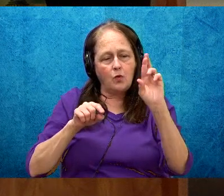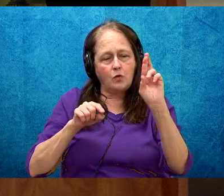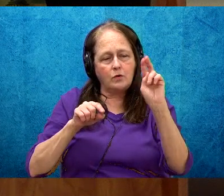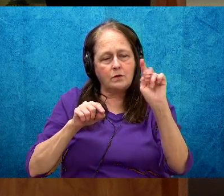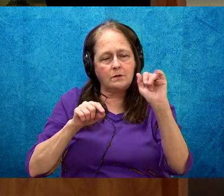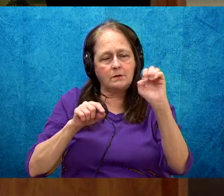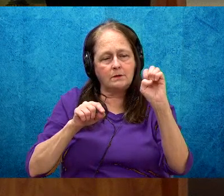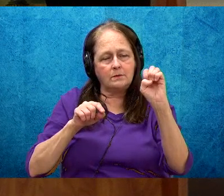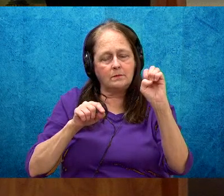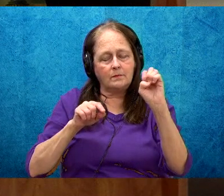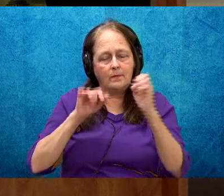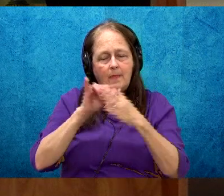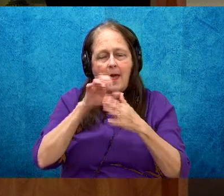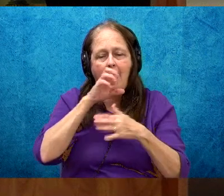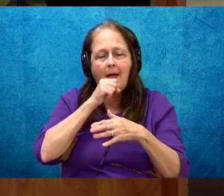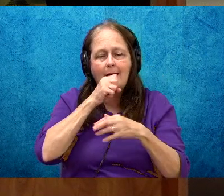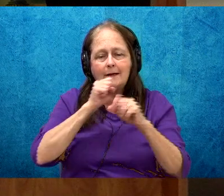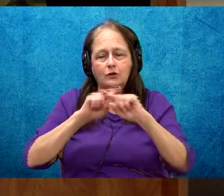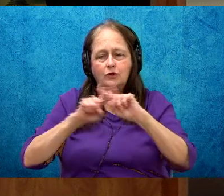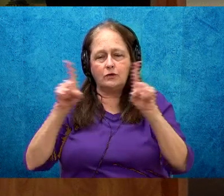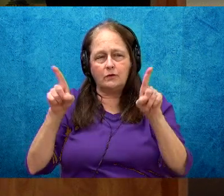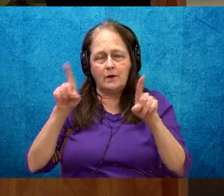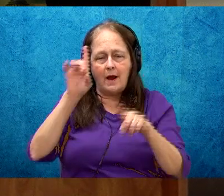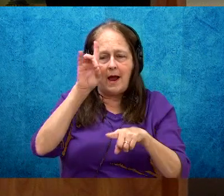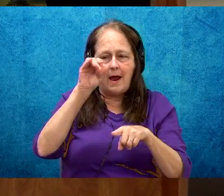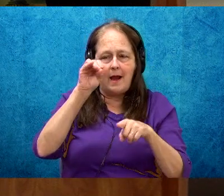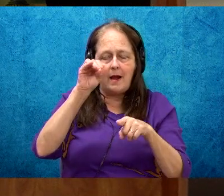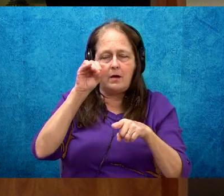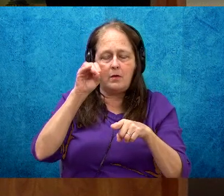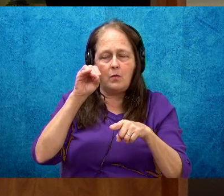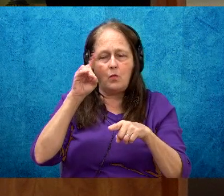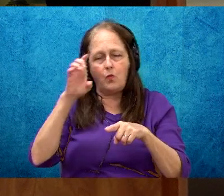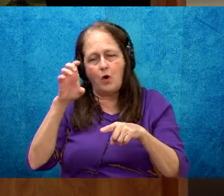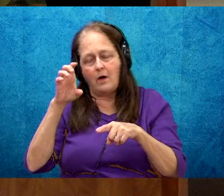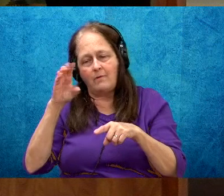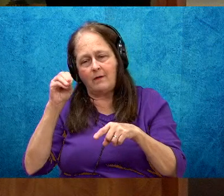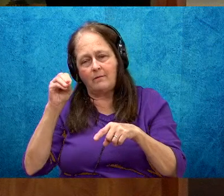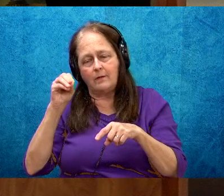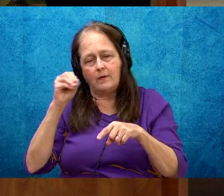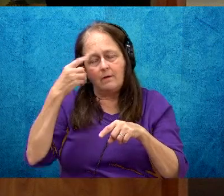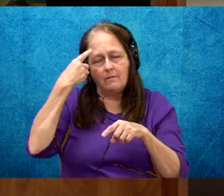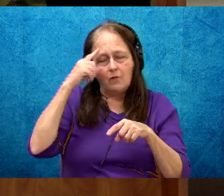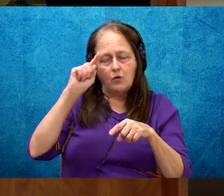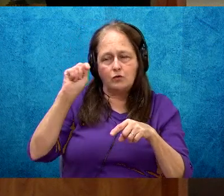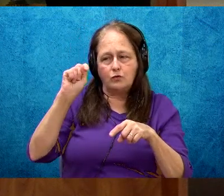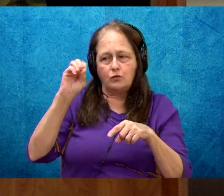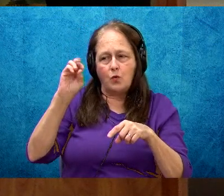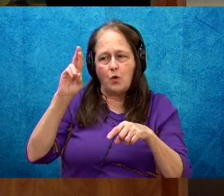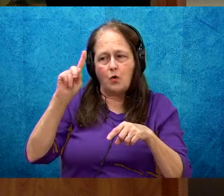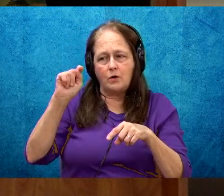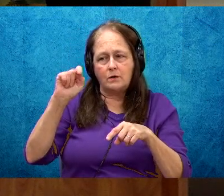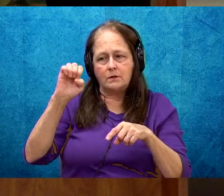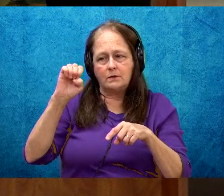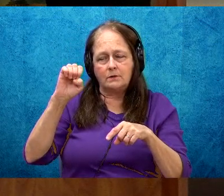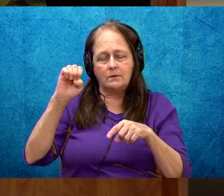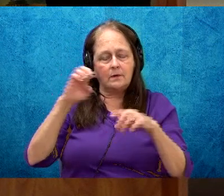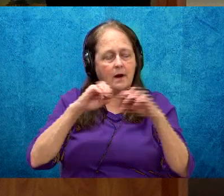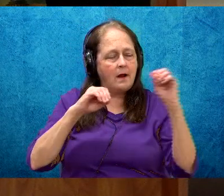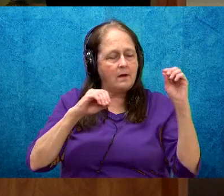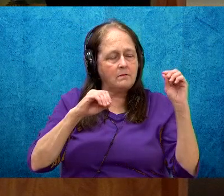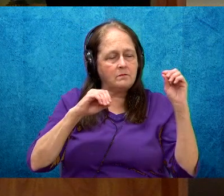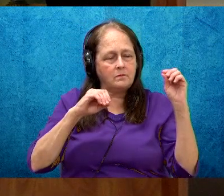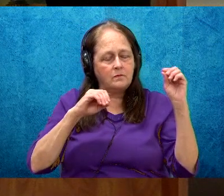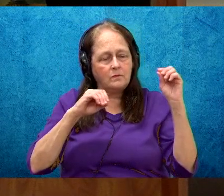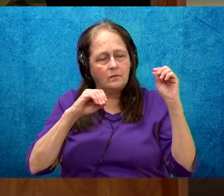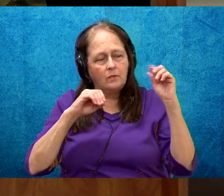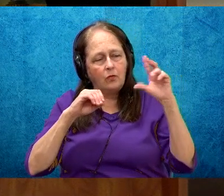about that. He talked about the age difference between 80 and 150 for tortoises and 20 to 40 for turtles.